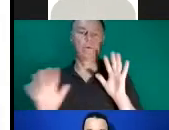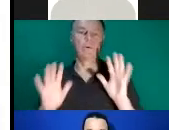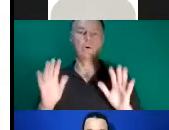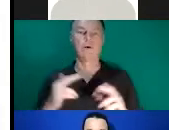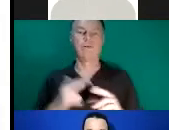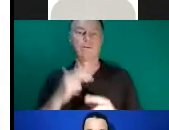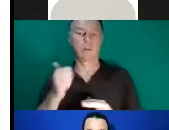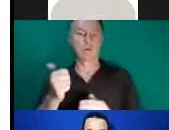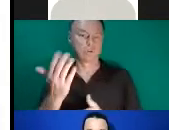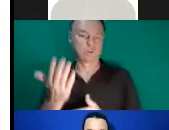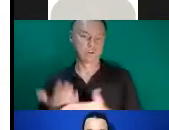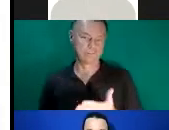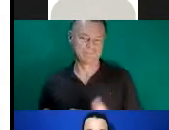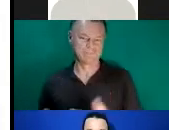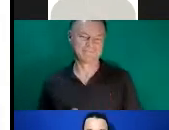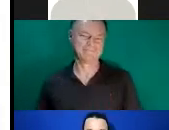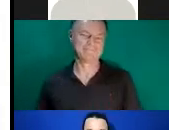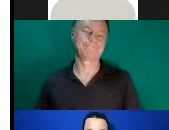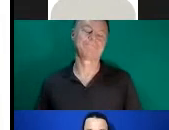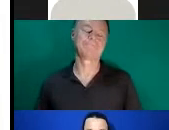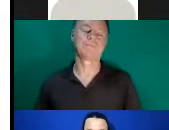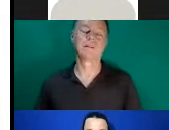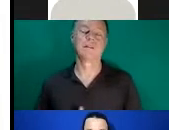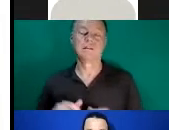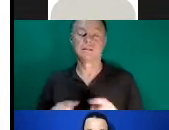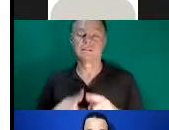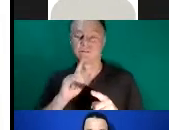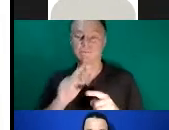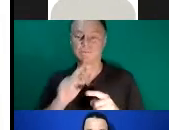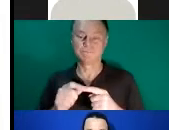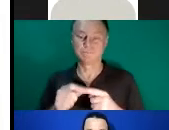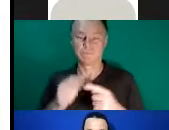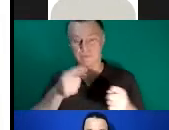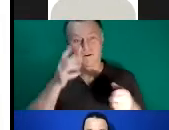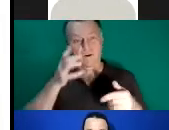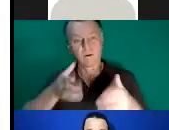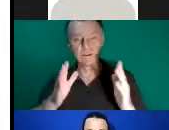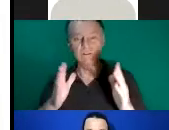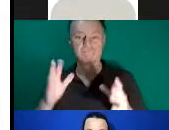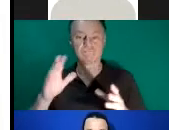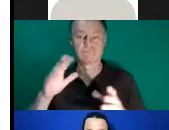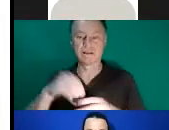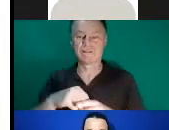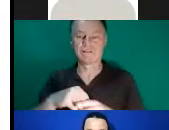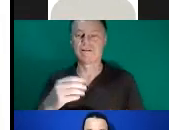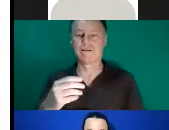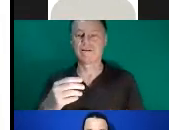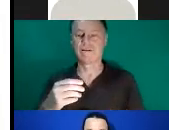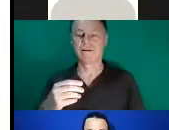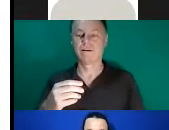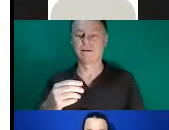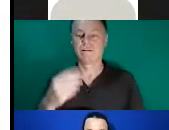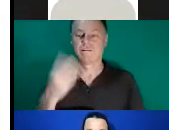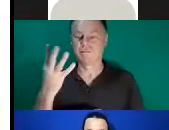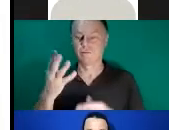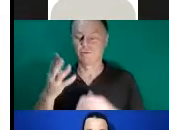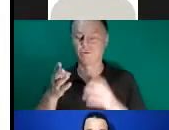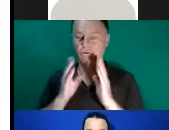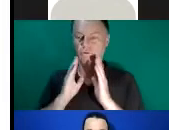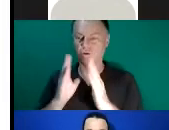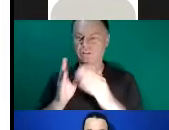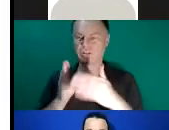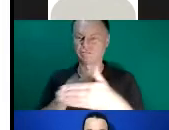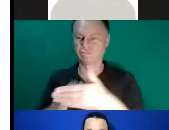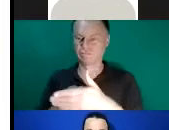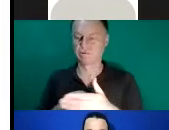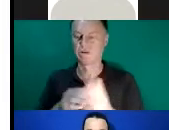of a good story. Reports included that the hotel contained hallways that led to nowhere, trap doors